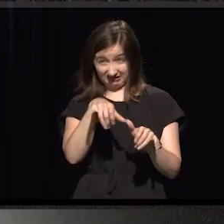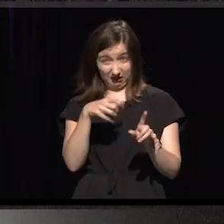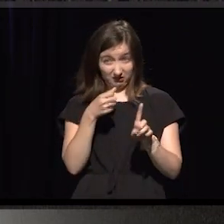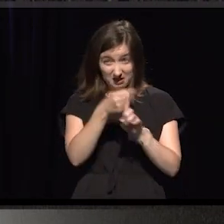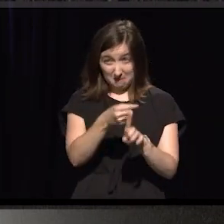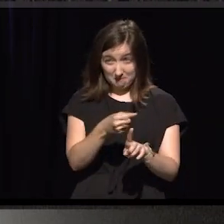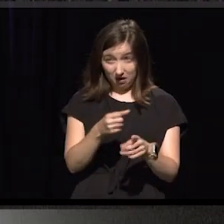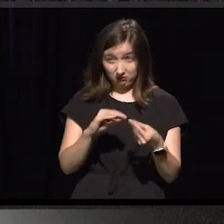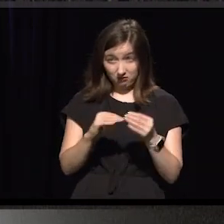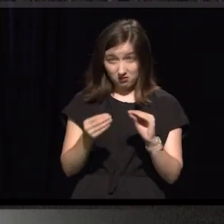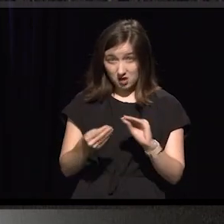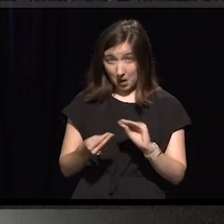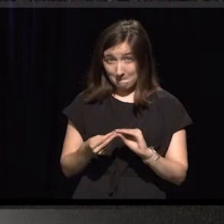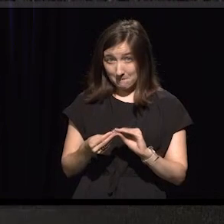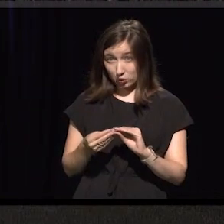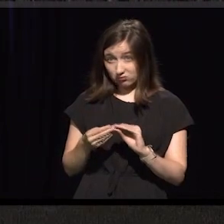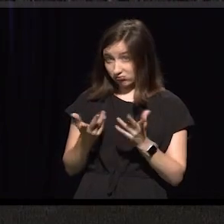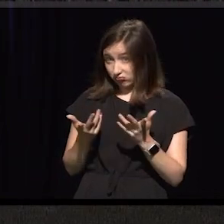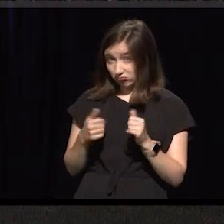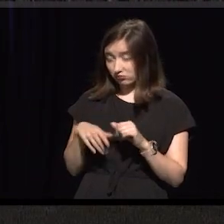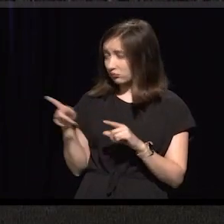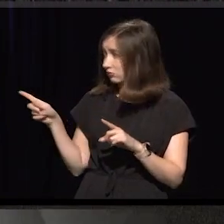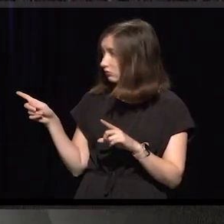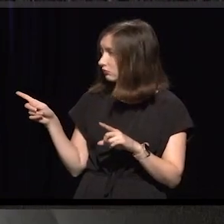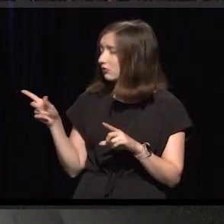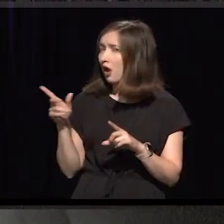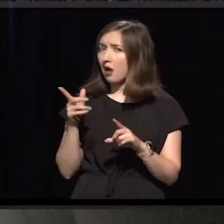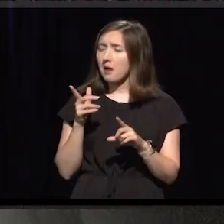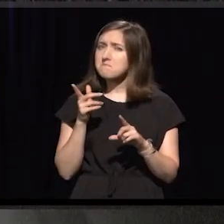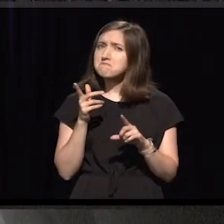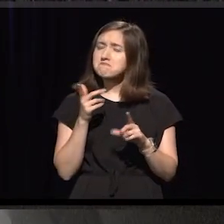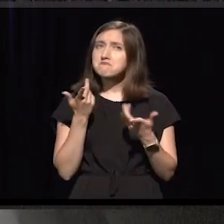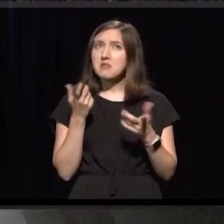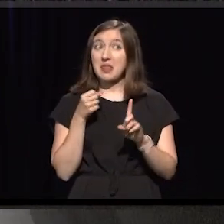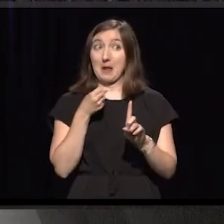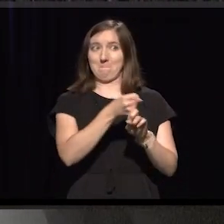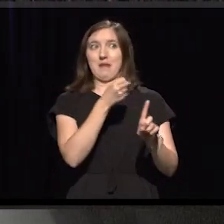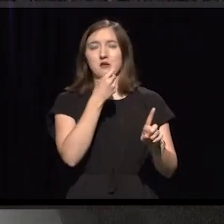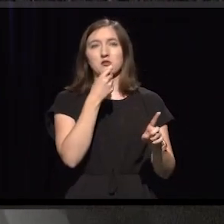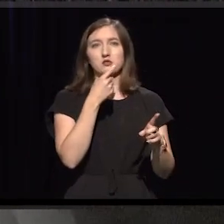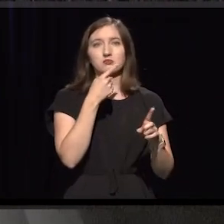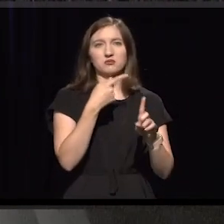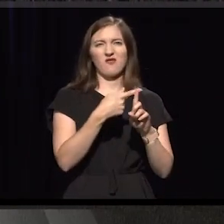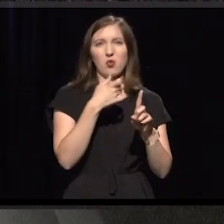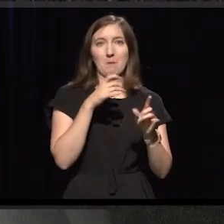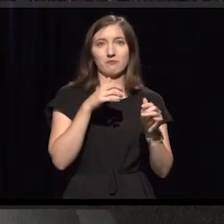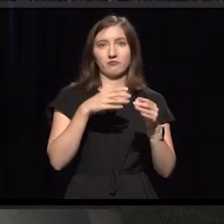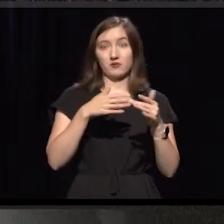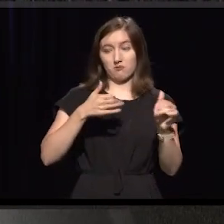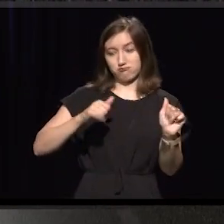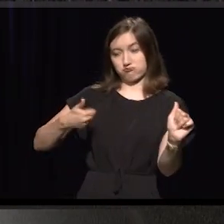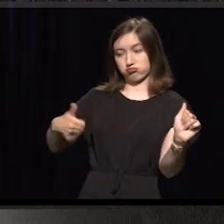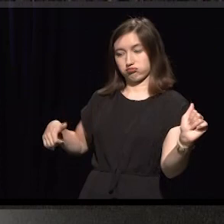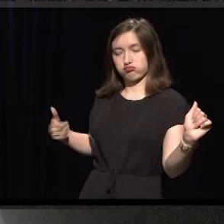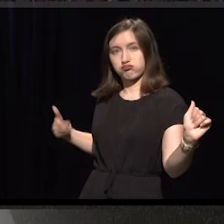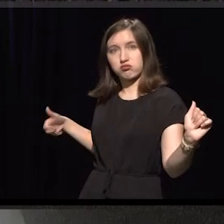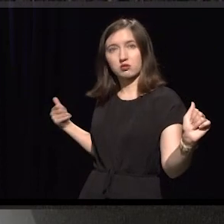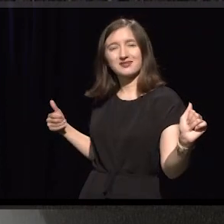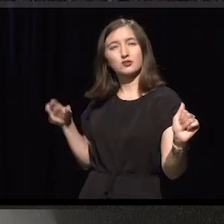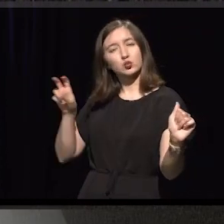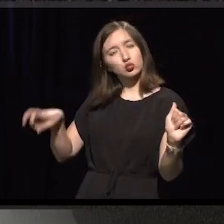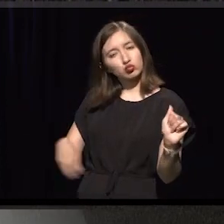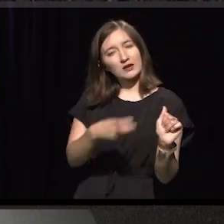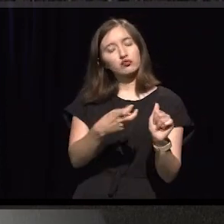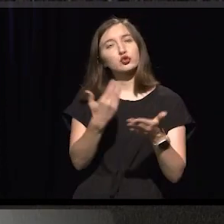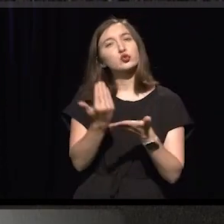Have we seen an impact on the backlog? I mean, the impact of the backlog, which is from when you transition from one database